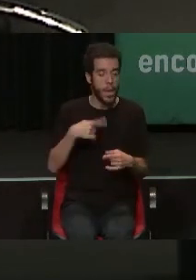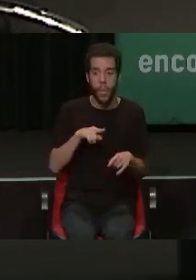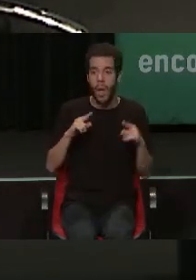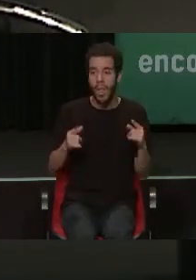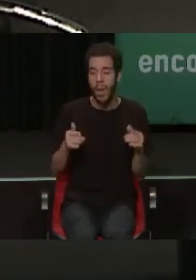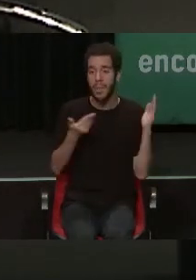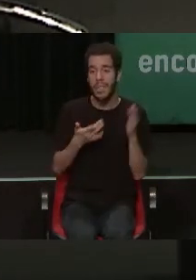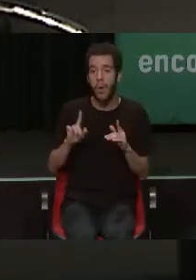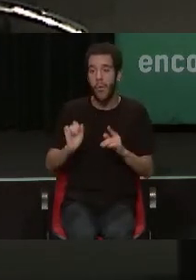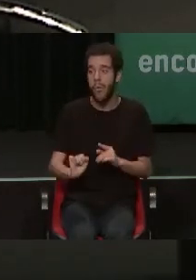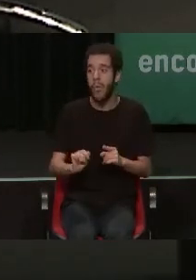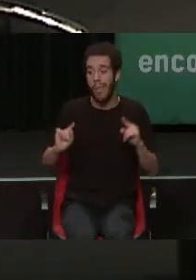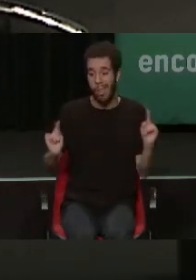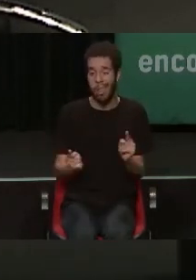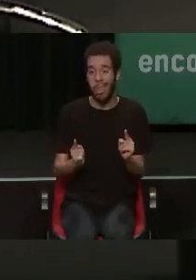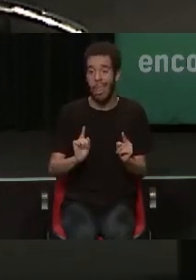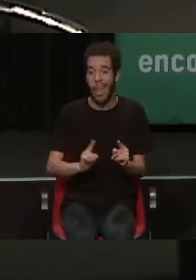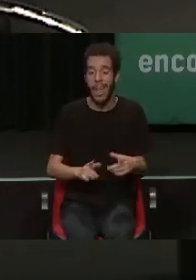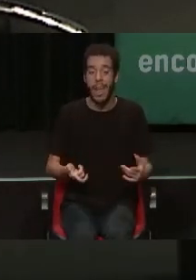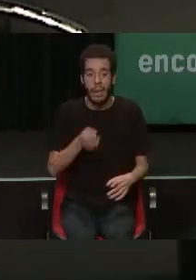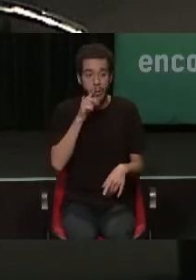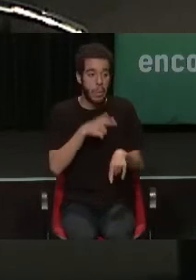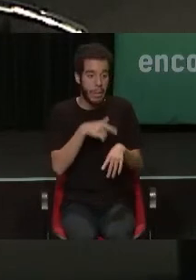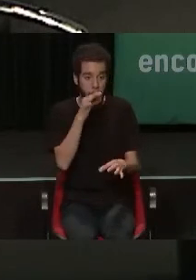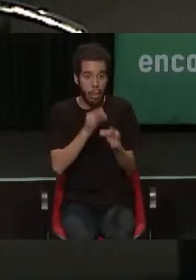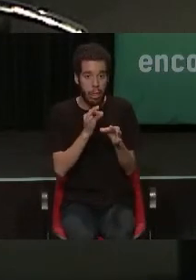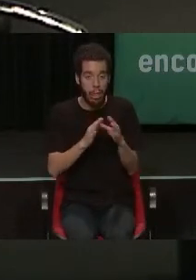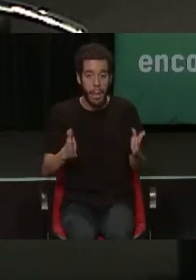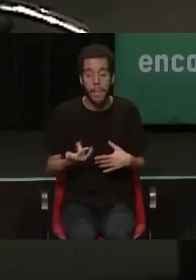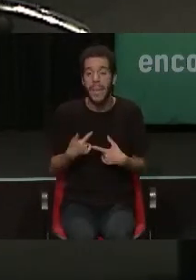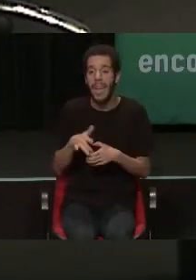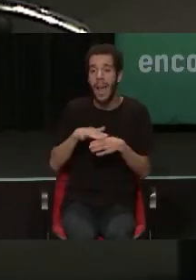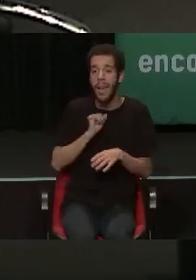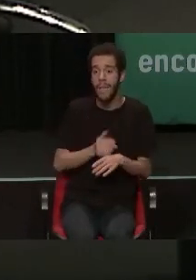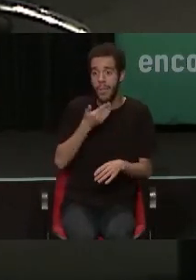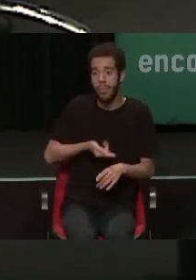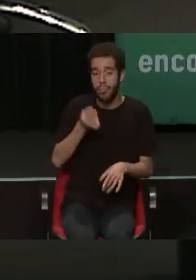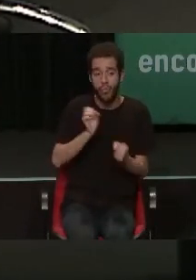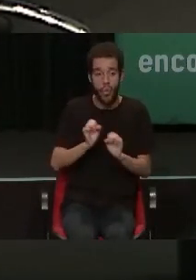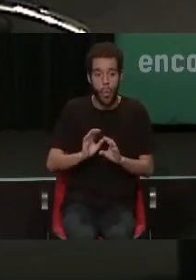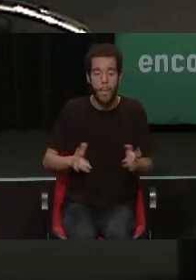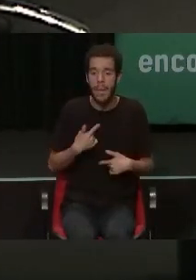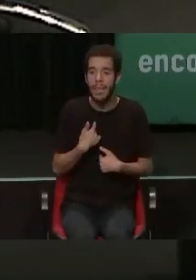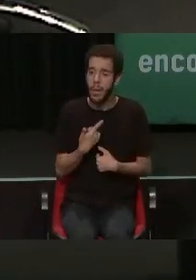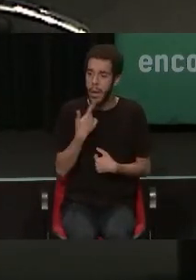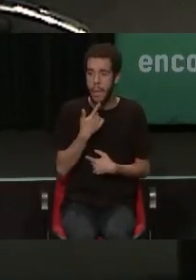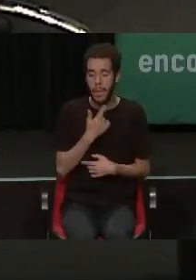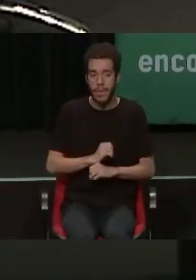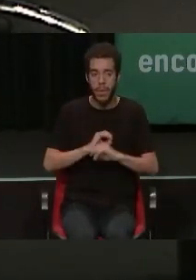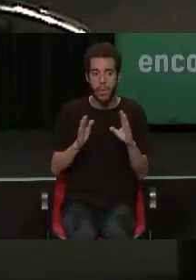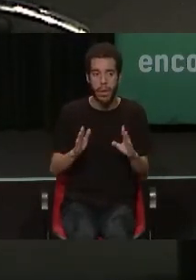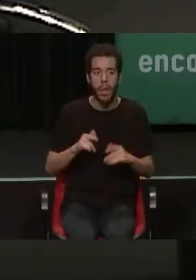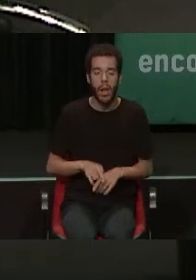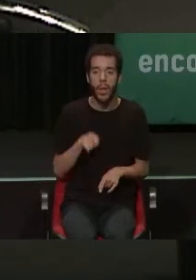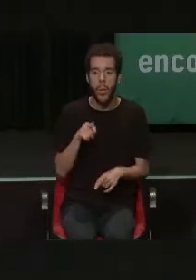presentation. This is not my area. But one thing I could understand from